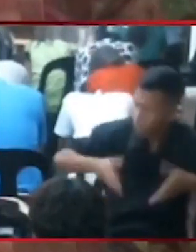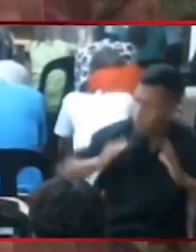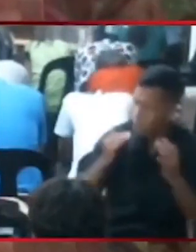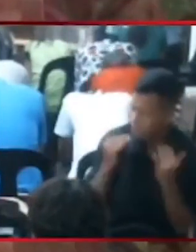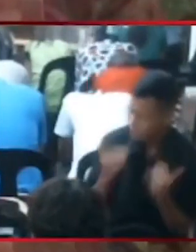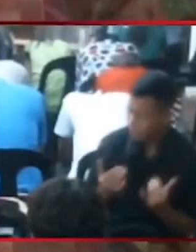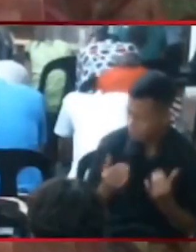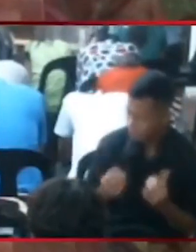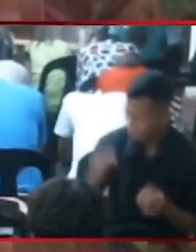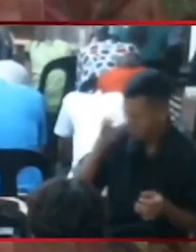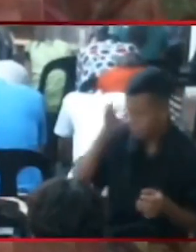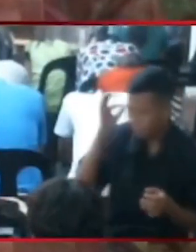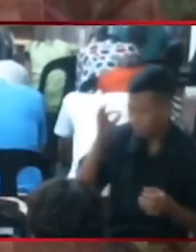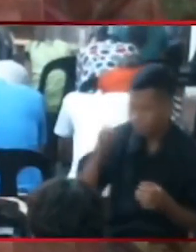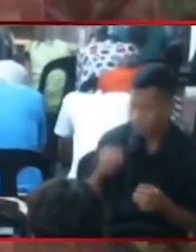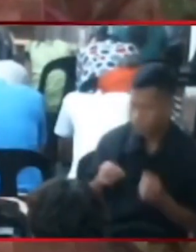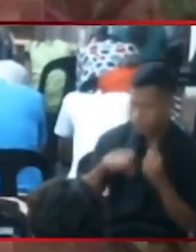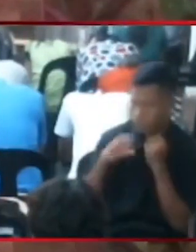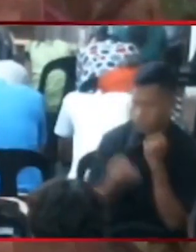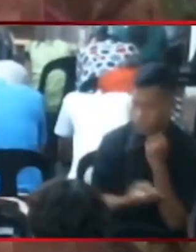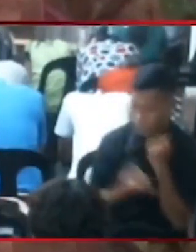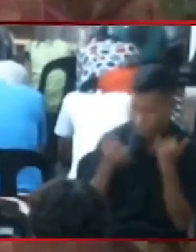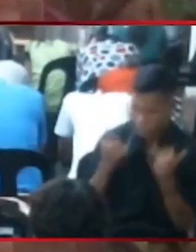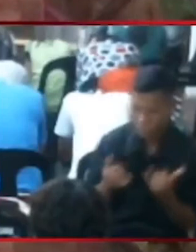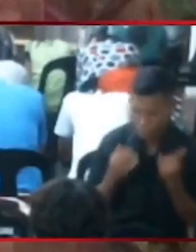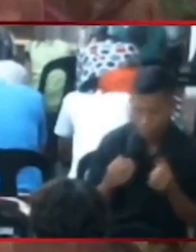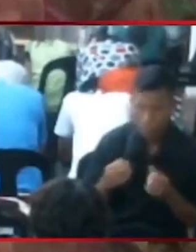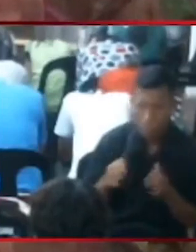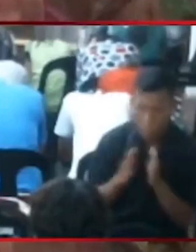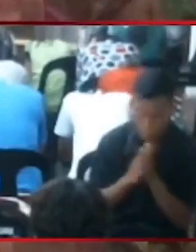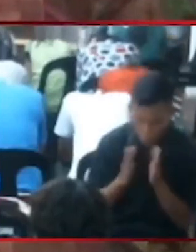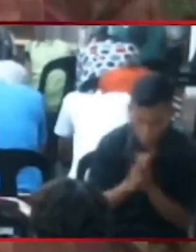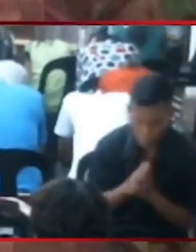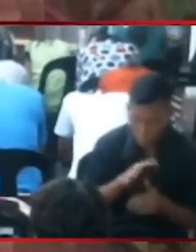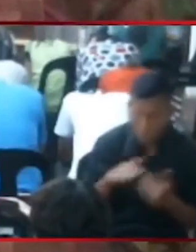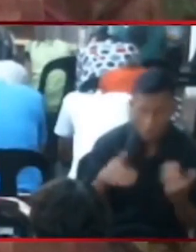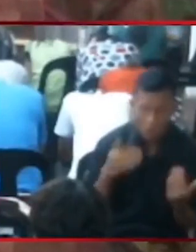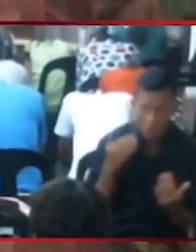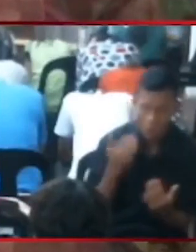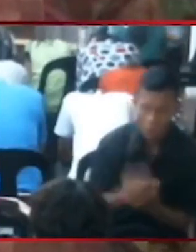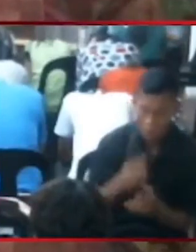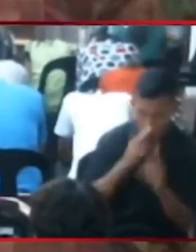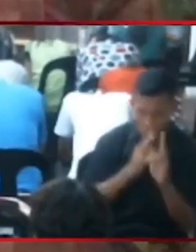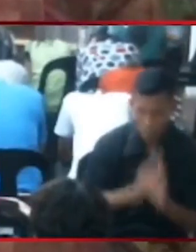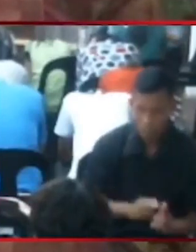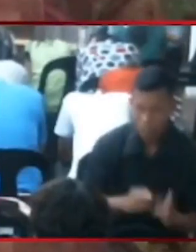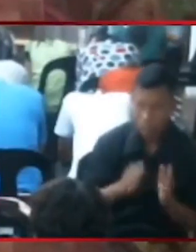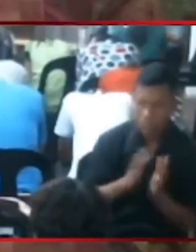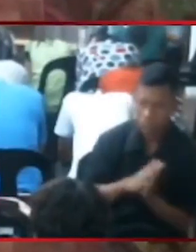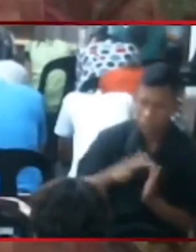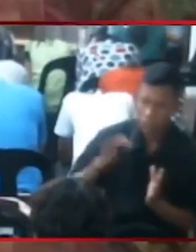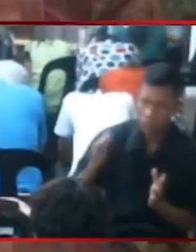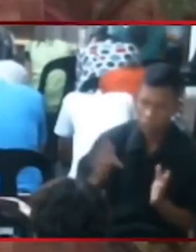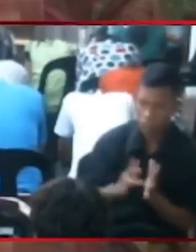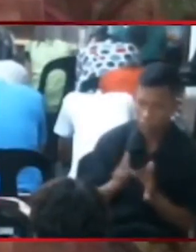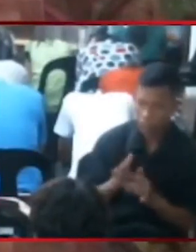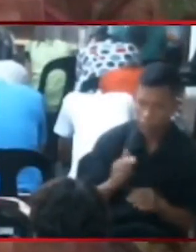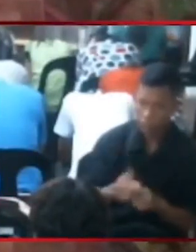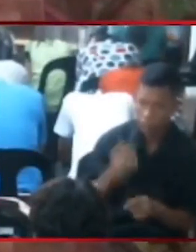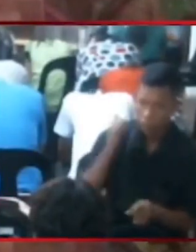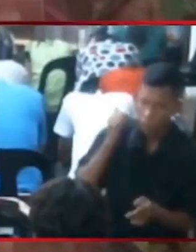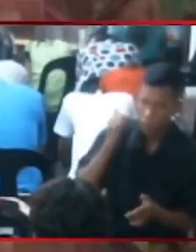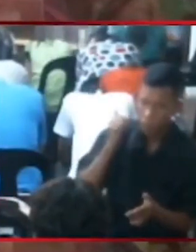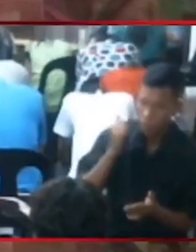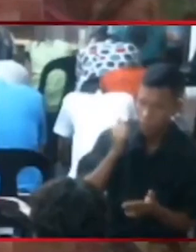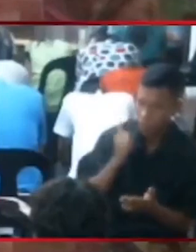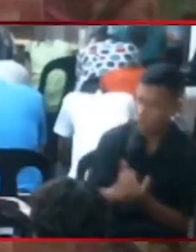Pastor Frank gives the invitation. To you be all the praise and all the honor and all the glory in Jesus' name.